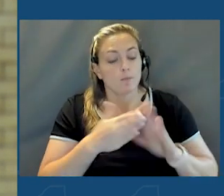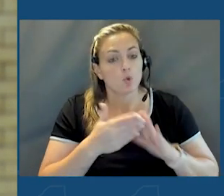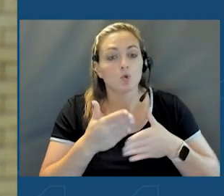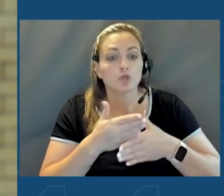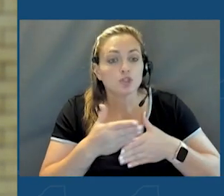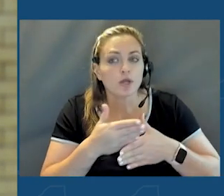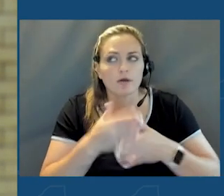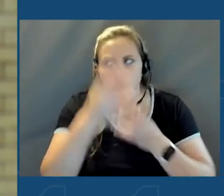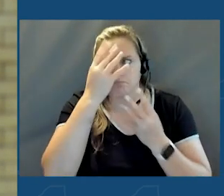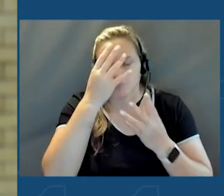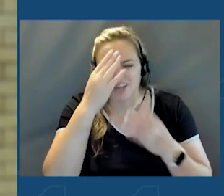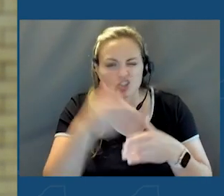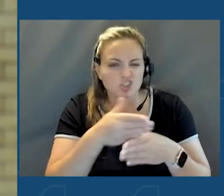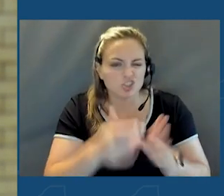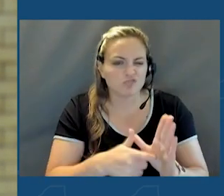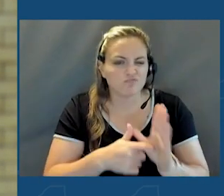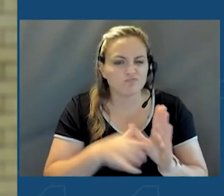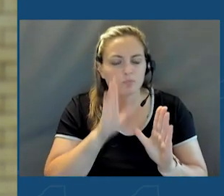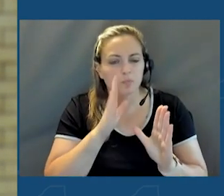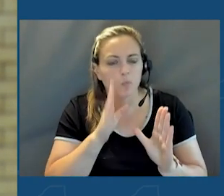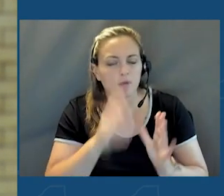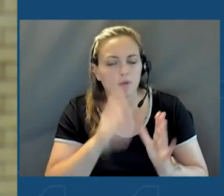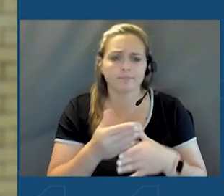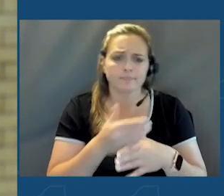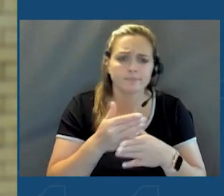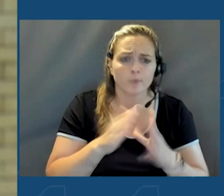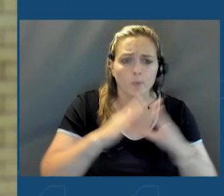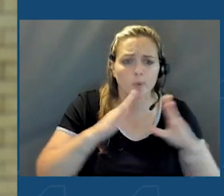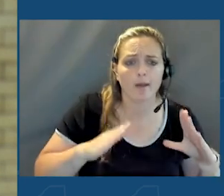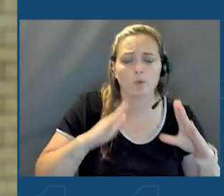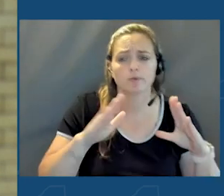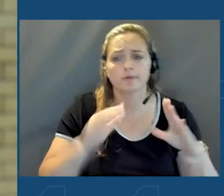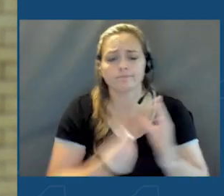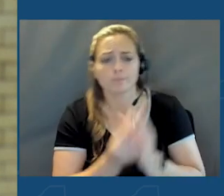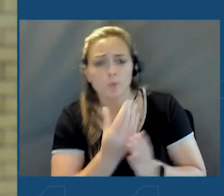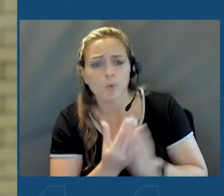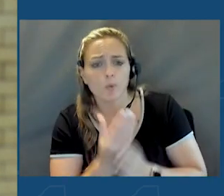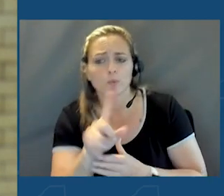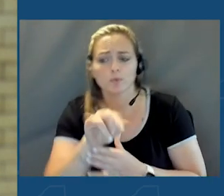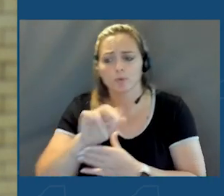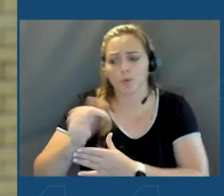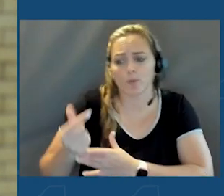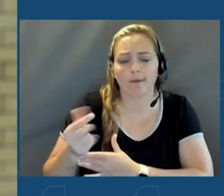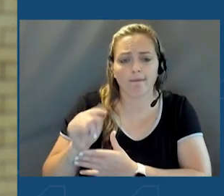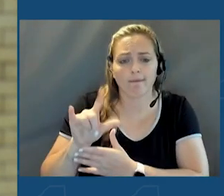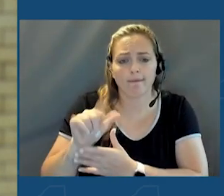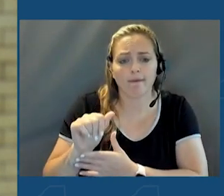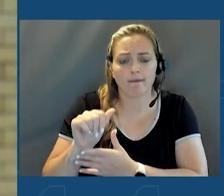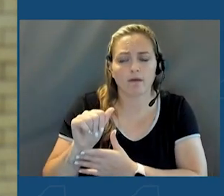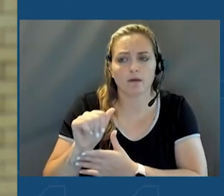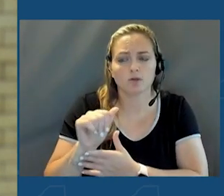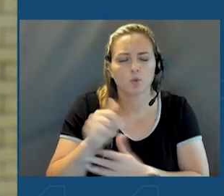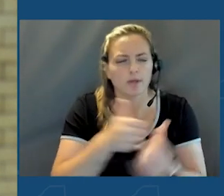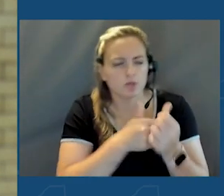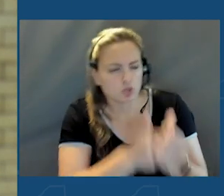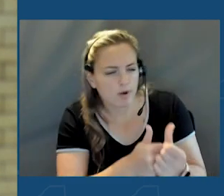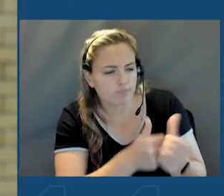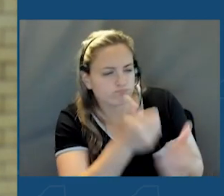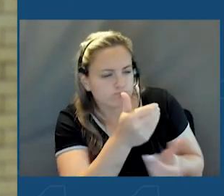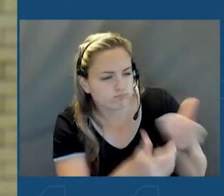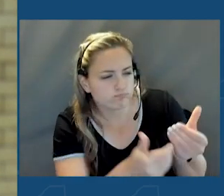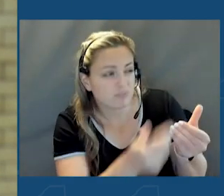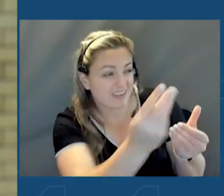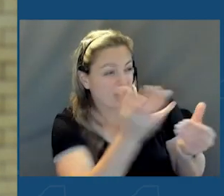data, share their housing and growth and zoning data, so we can identify and track their progress. Don't just tell me you're going to do